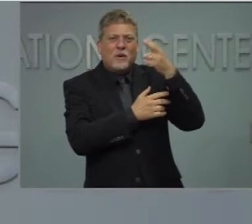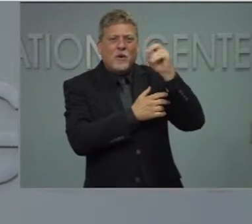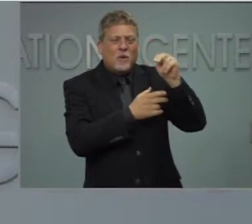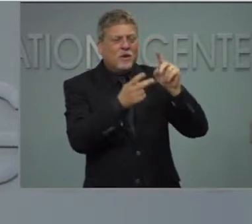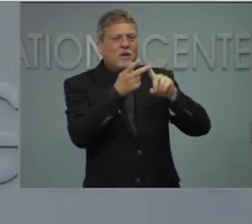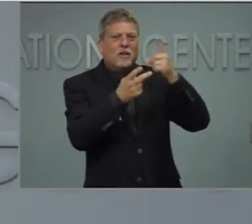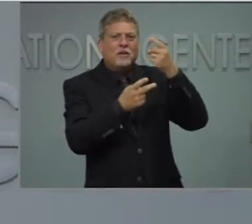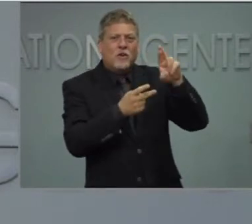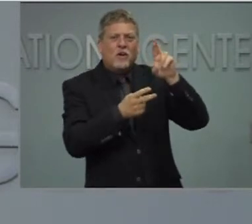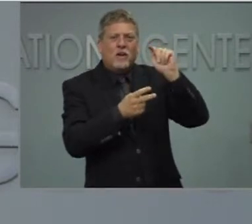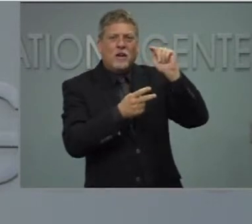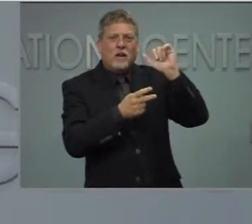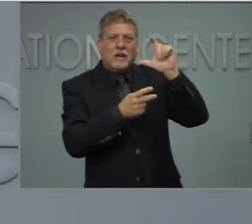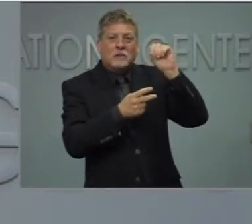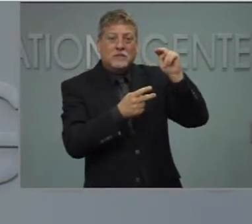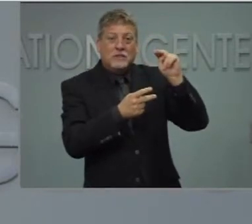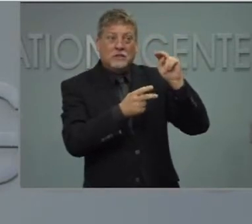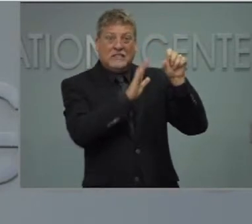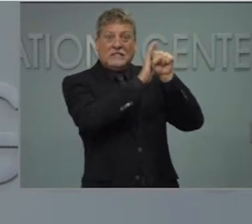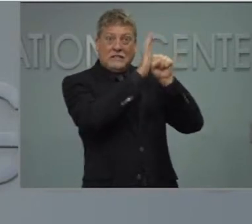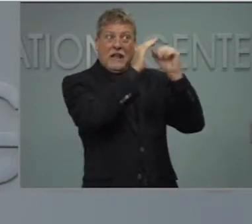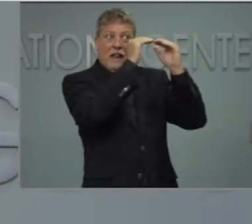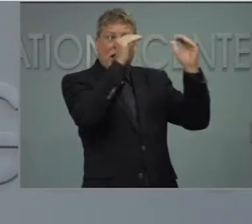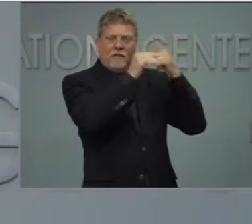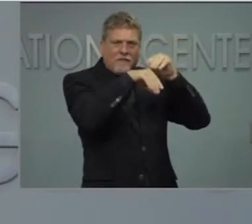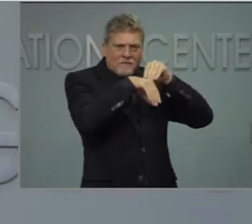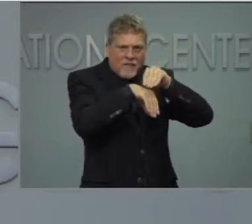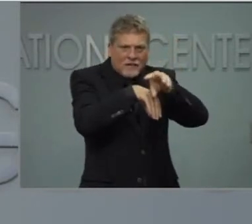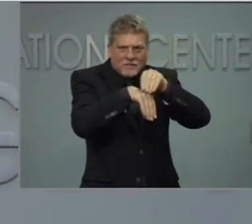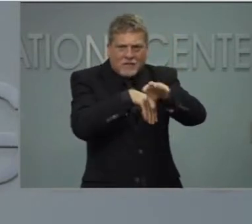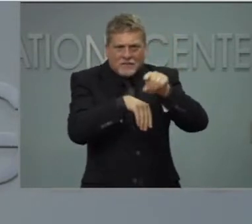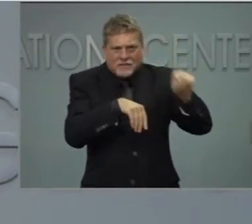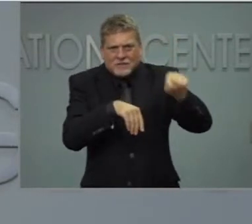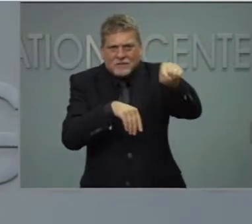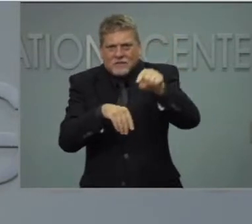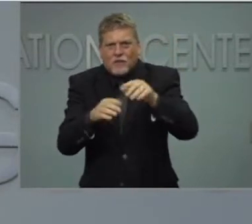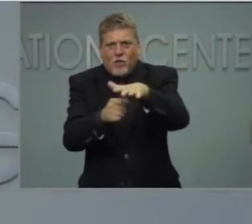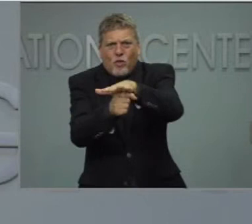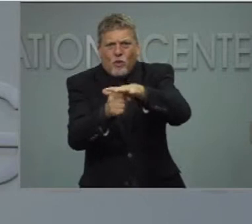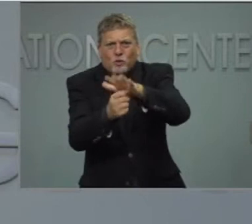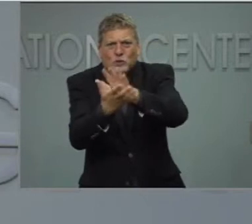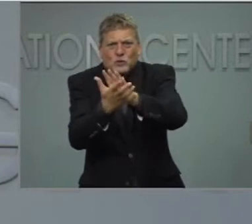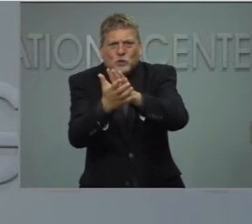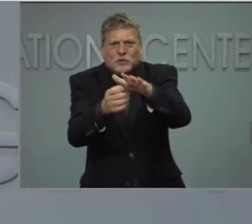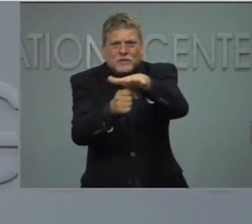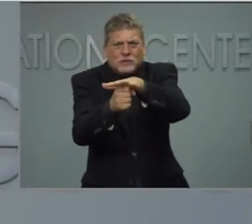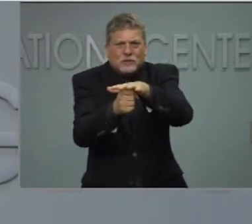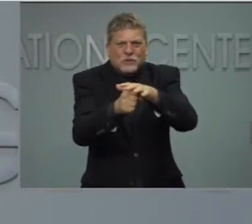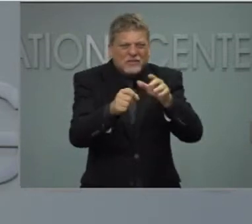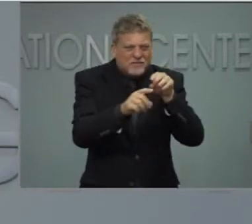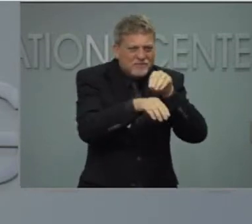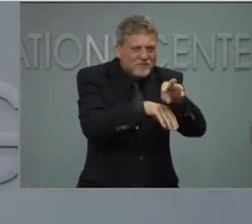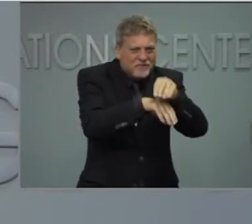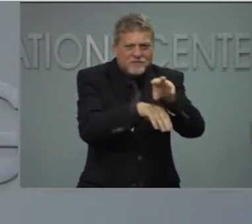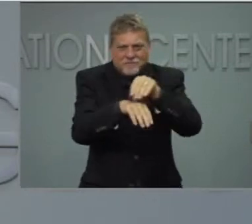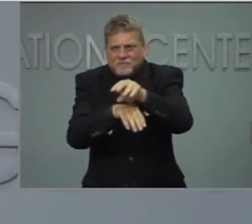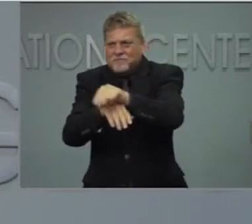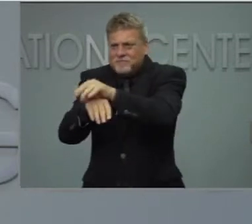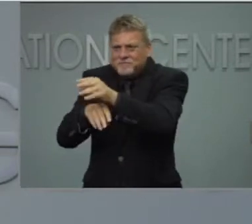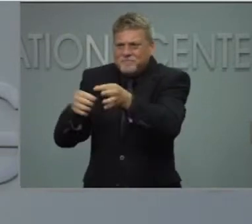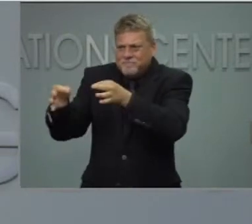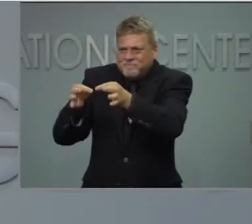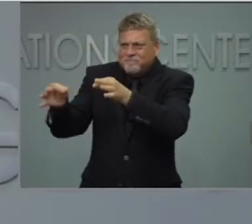with local elections board. They're educating them on this. They're becoming more and